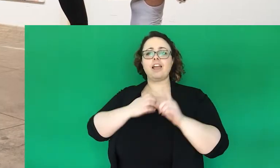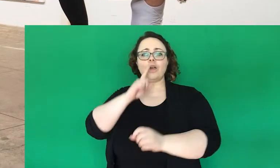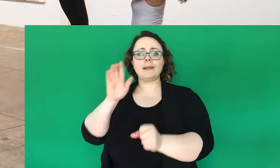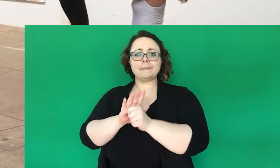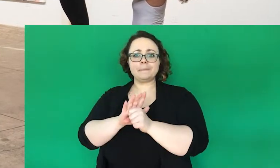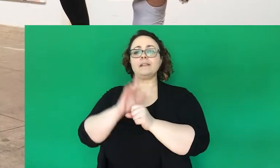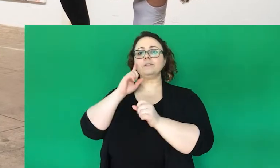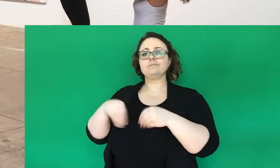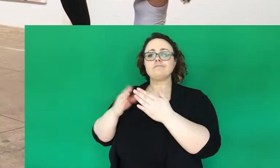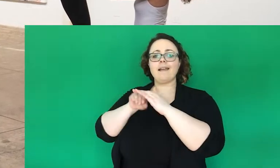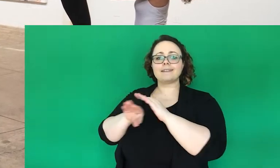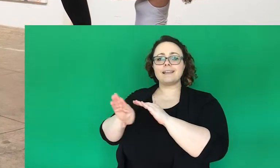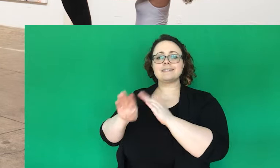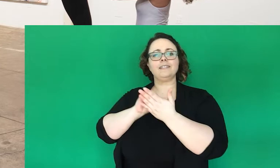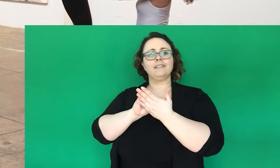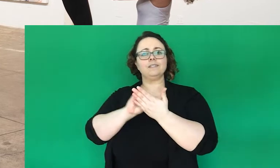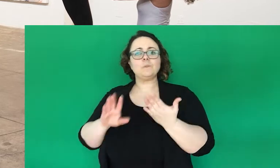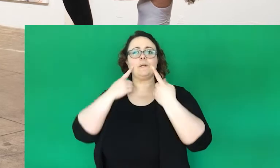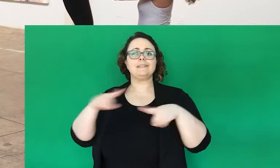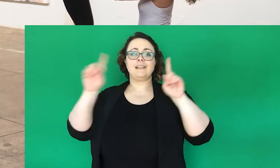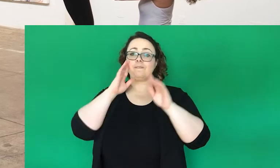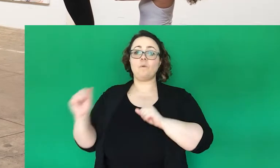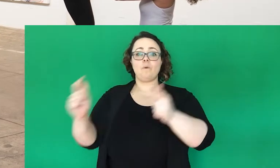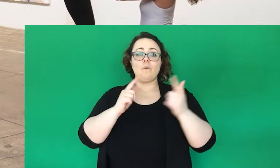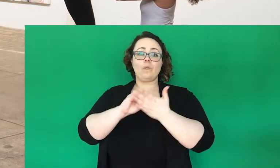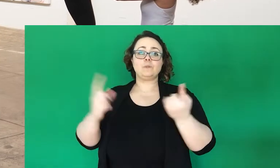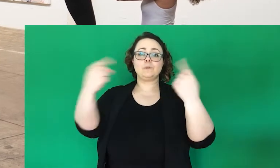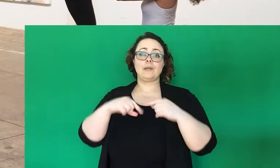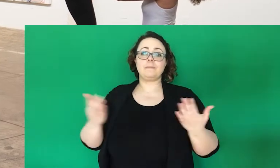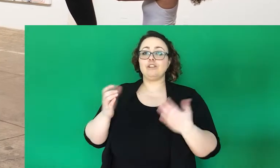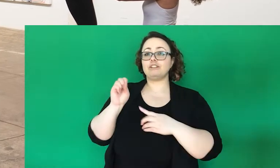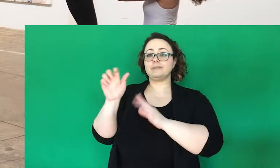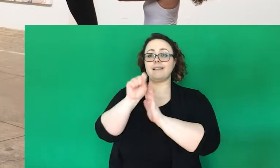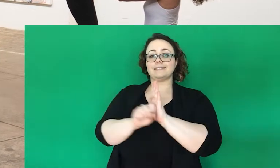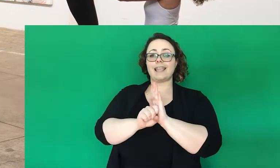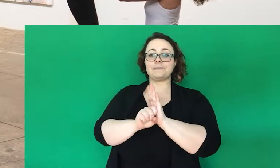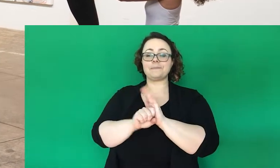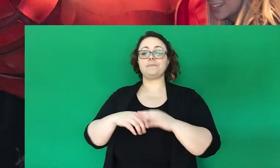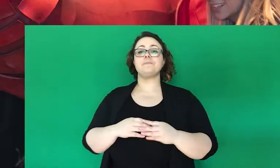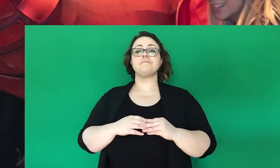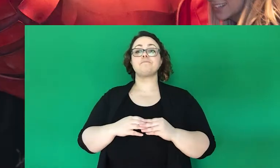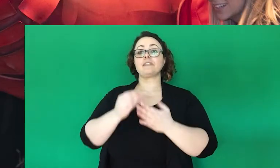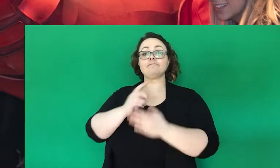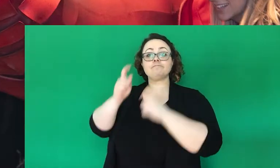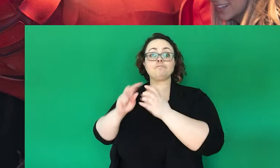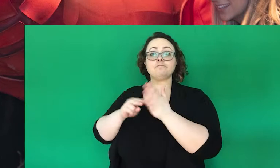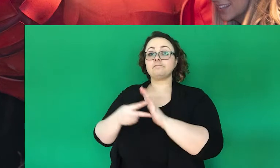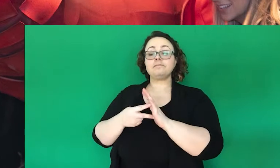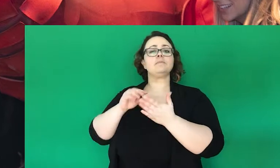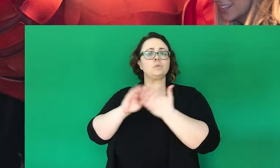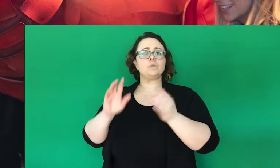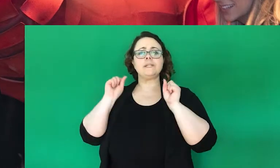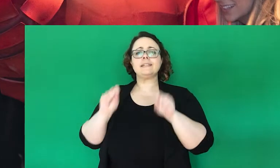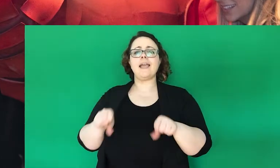to our commitment to access and to success for every student who comes to Sacramento State. It means that